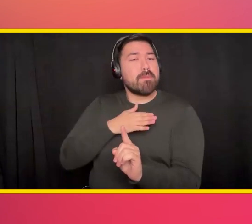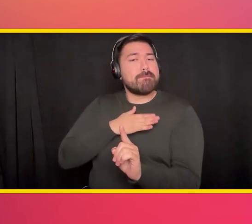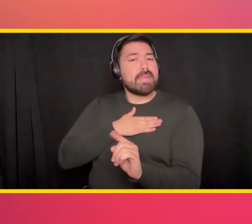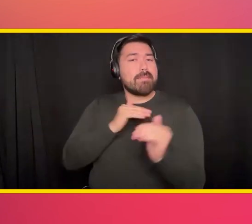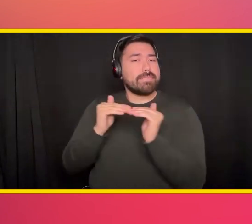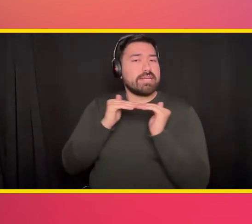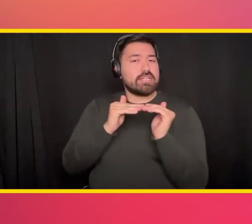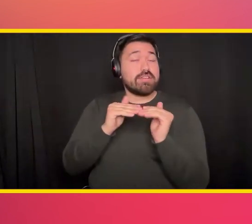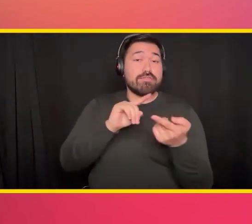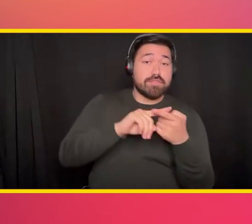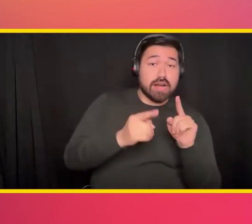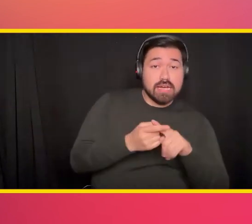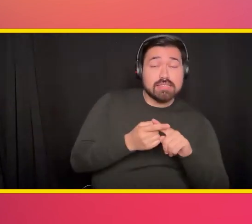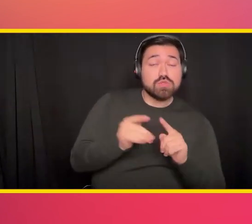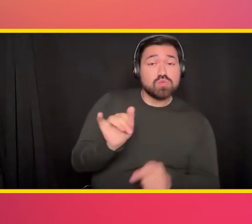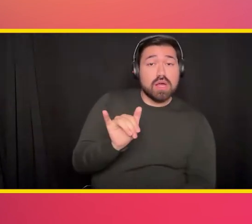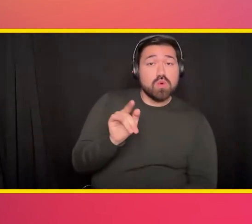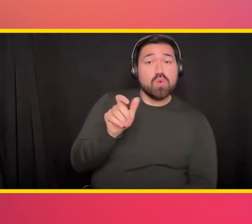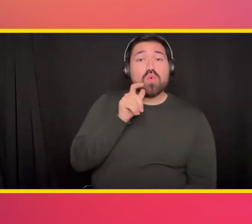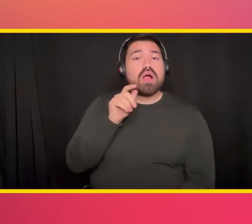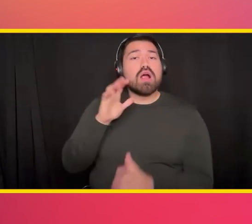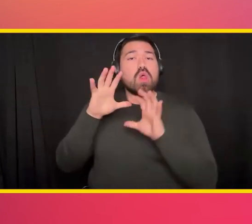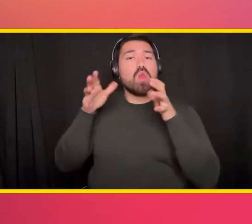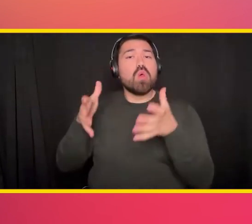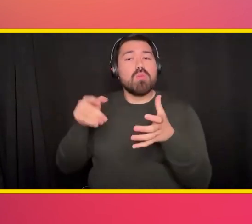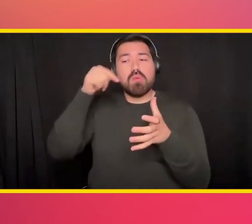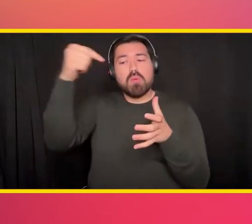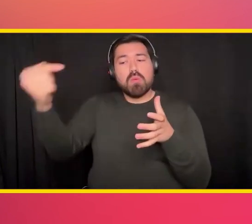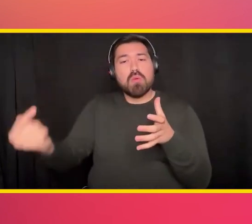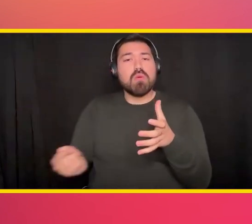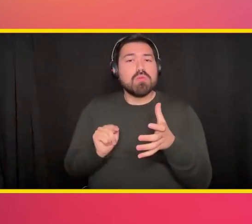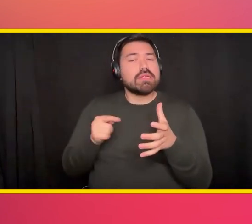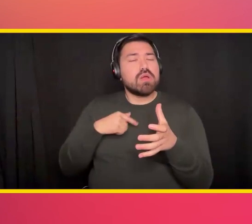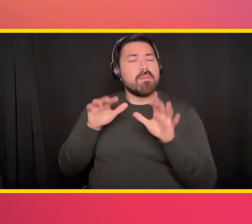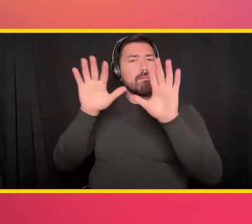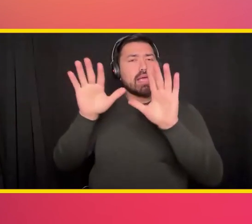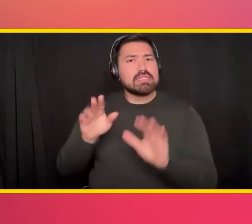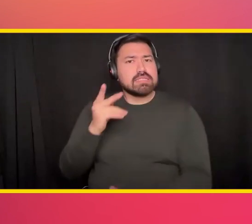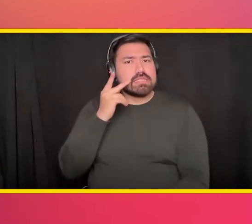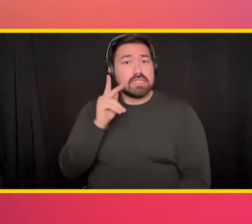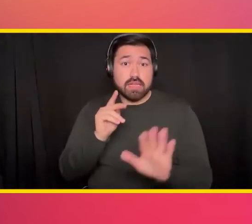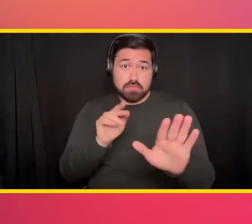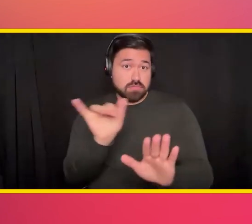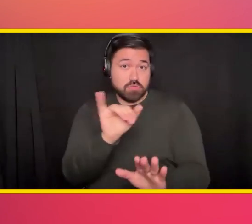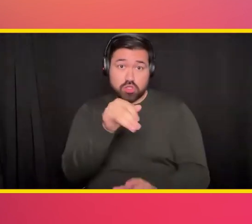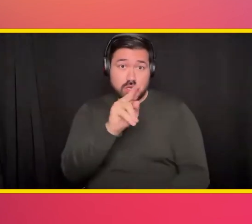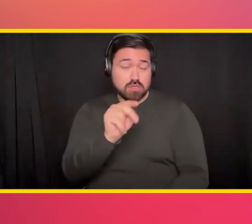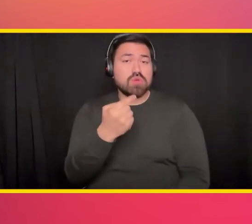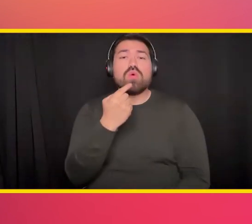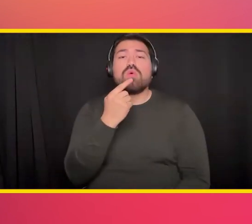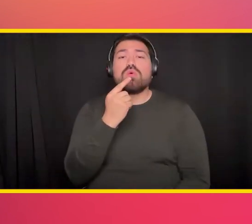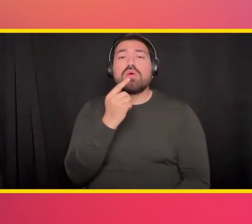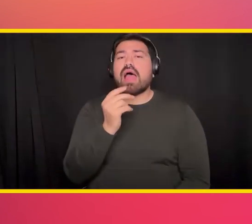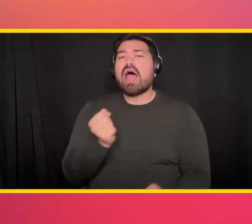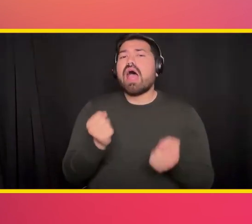and friends that are global. And Mm, it was amazing to John, to your point, how many of the people